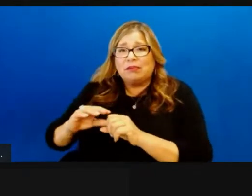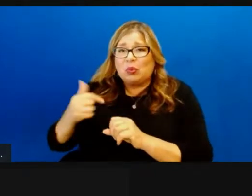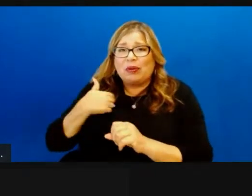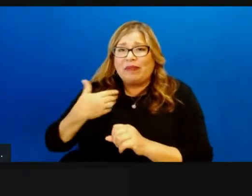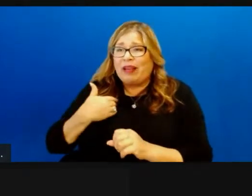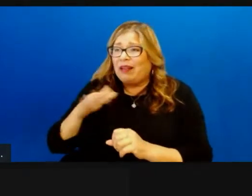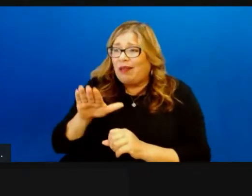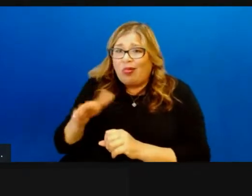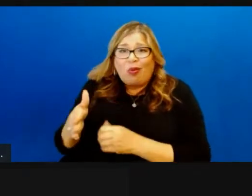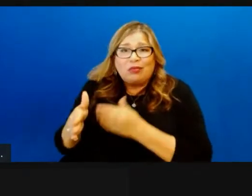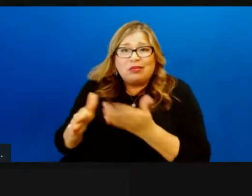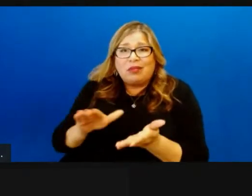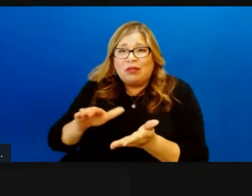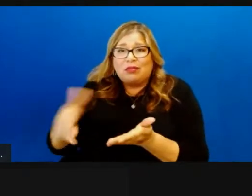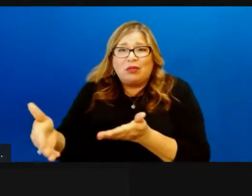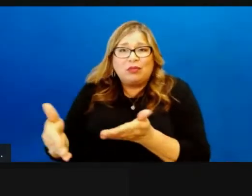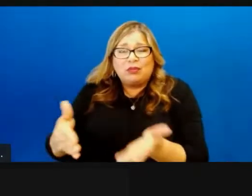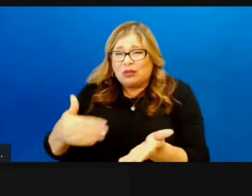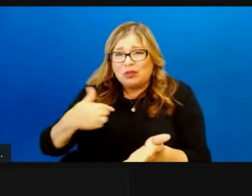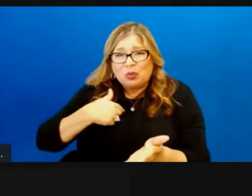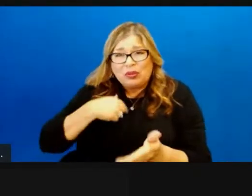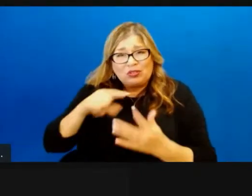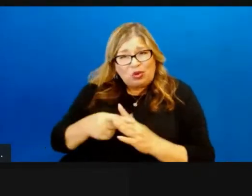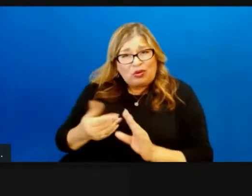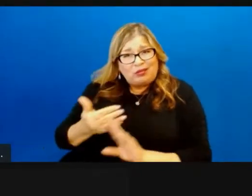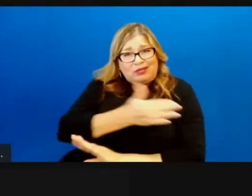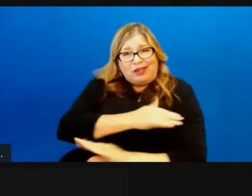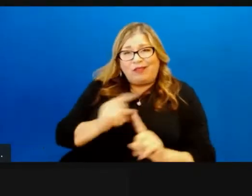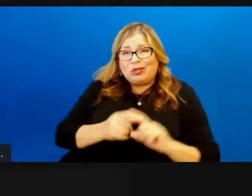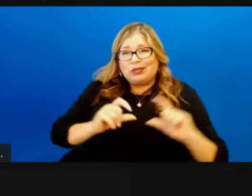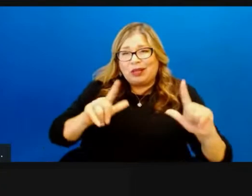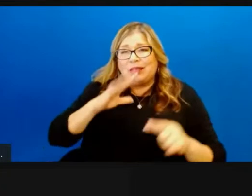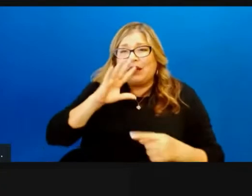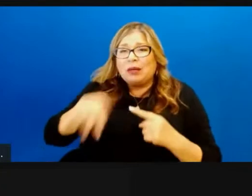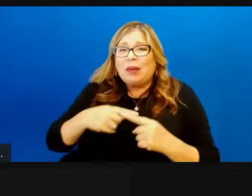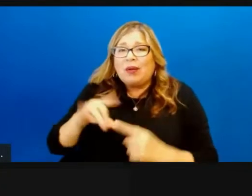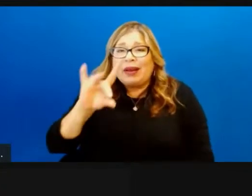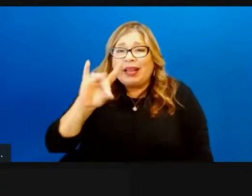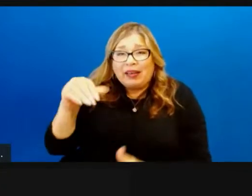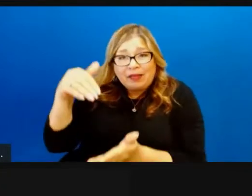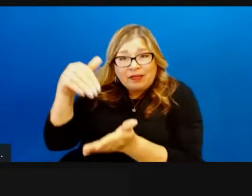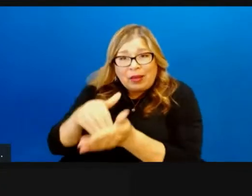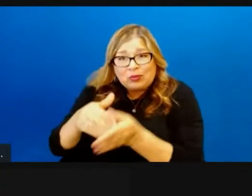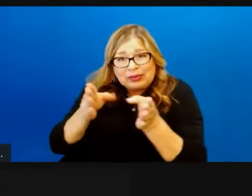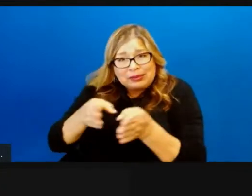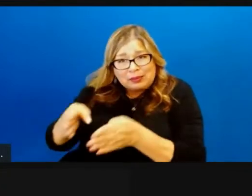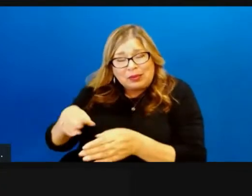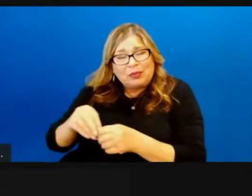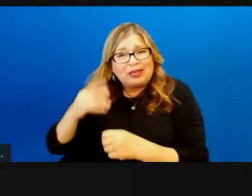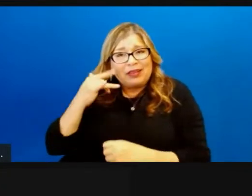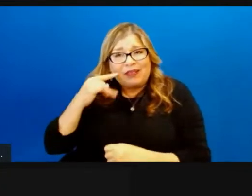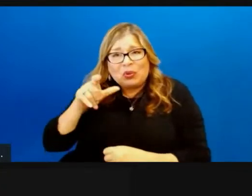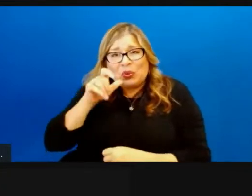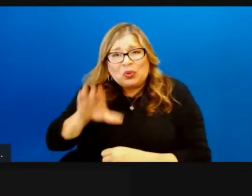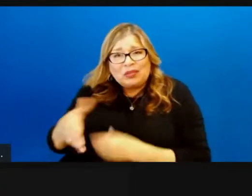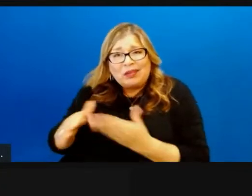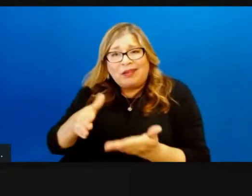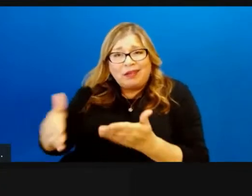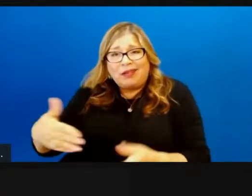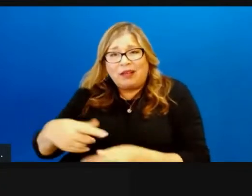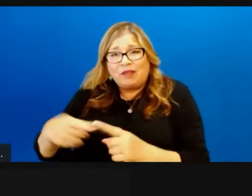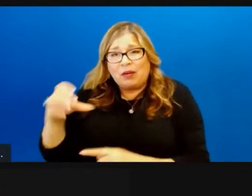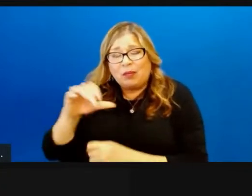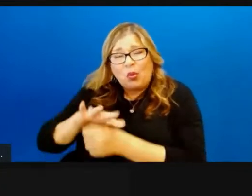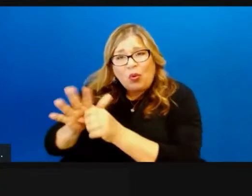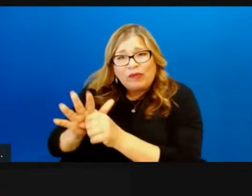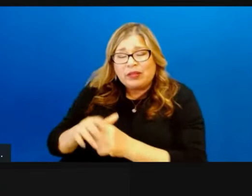identifying over 80,000 individuals who've lost their life to COVID, and their families and their communities that lost their